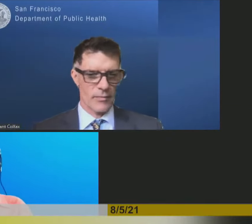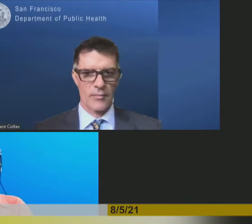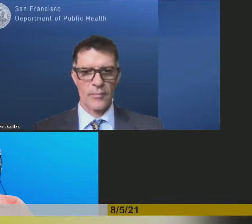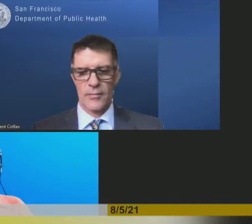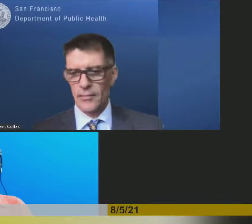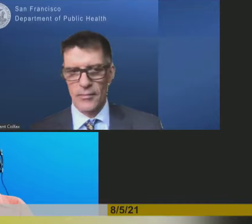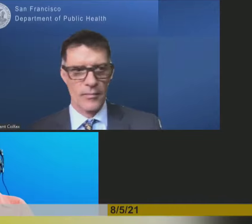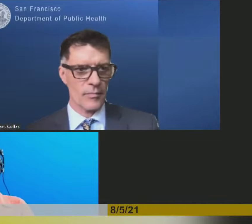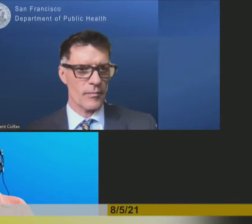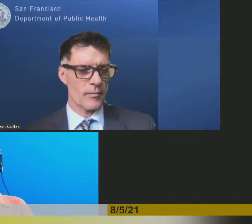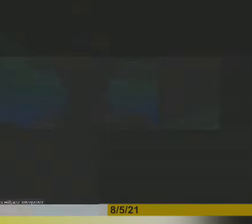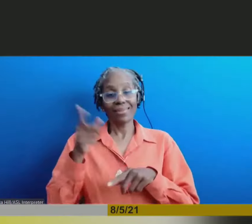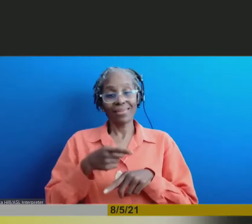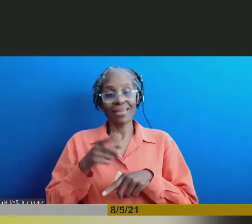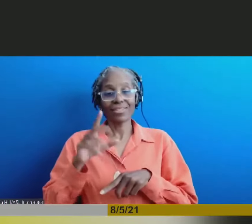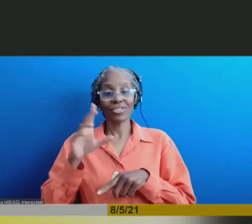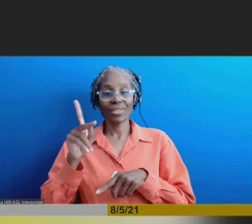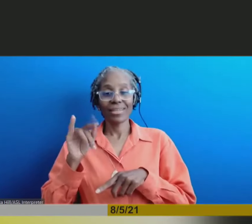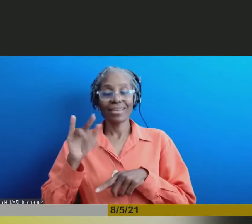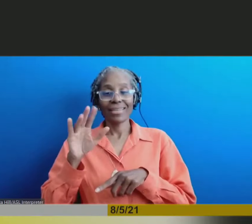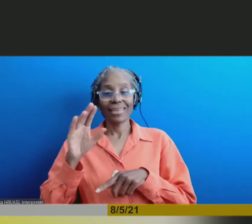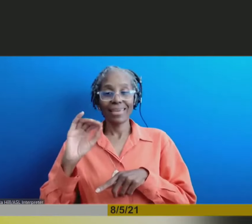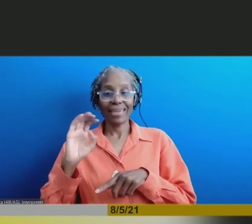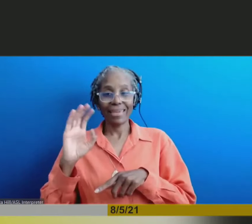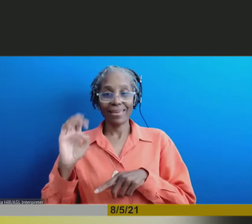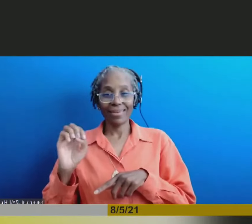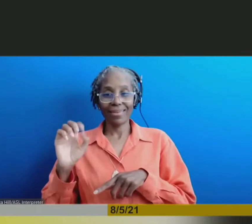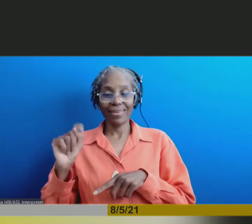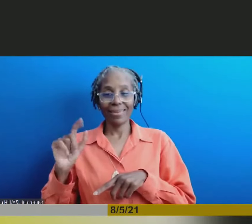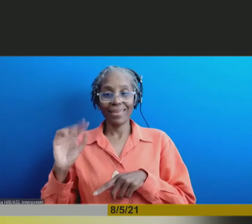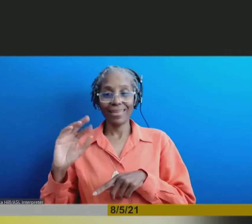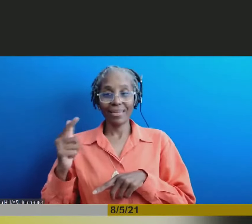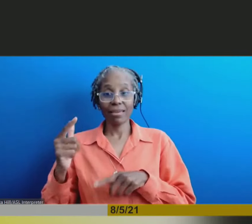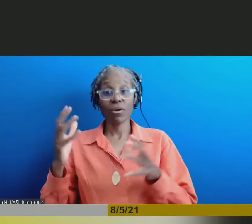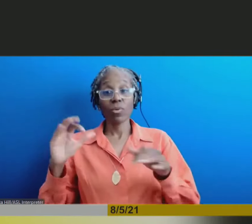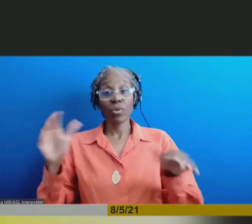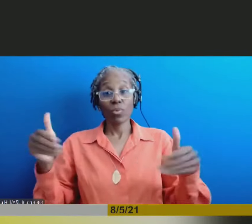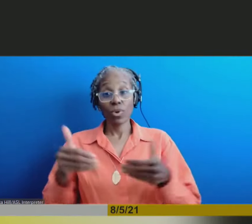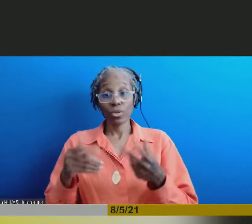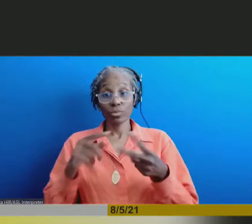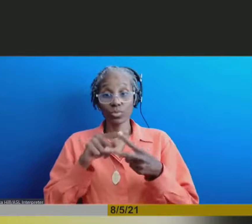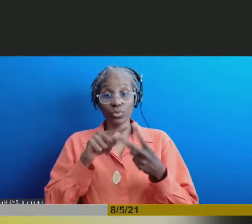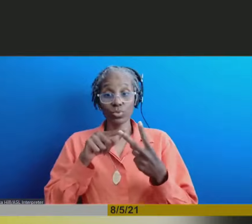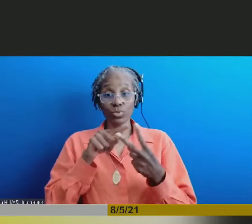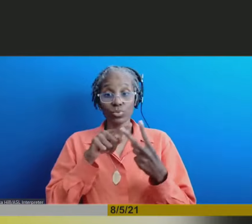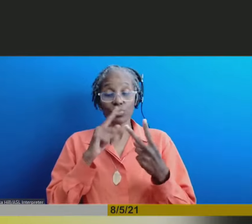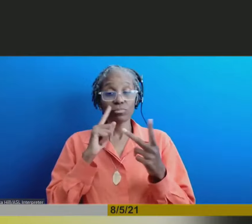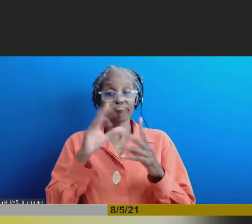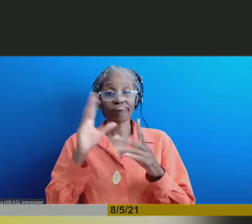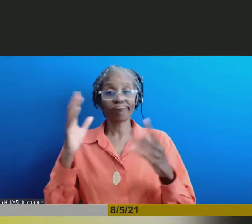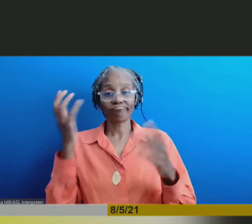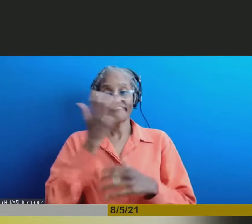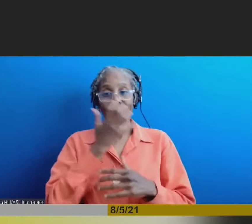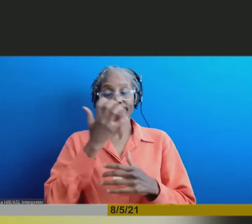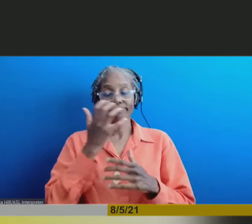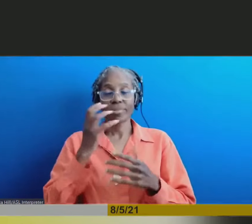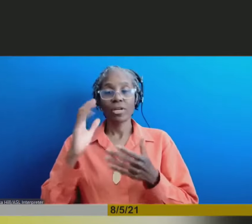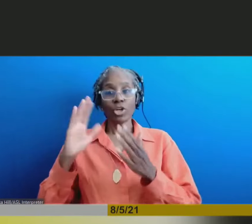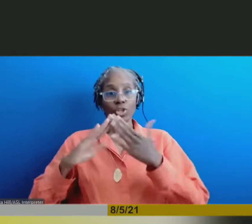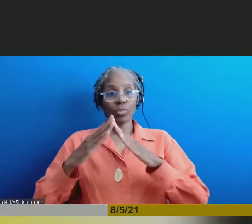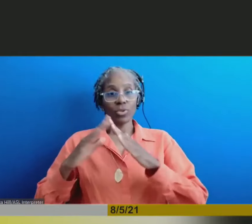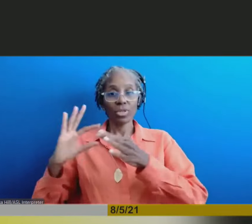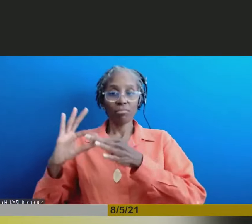to those questions that you've submitted in the chat, we also wanted to welcome two of our incredible community liaisons who have